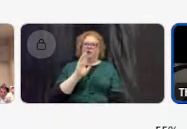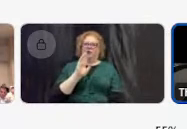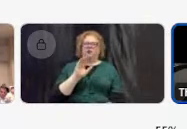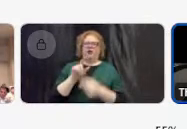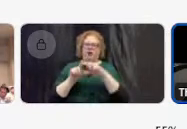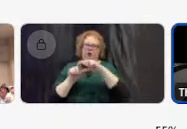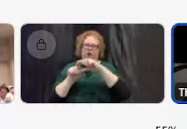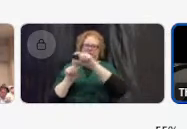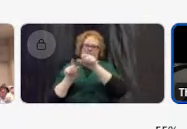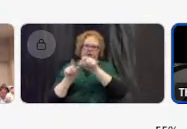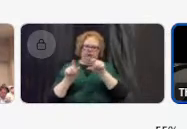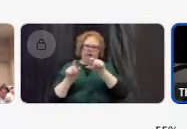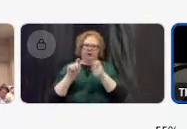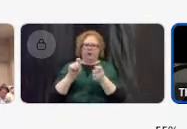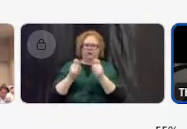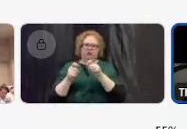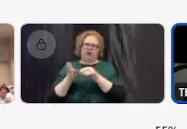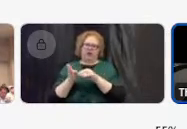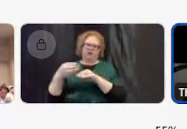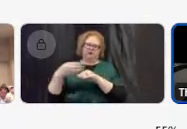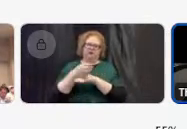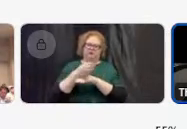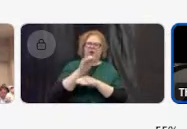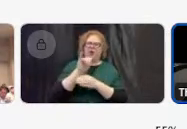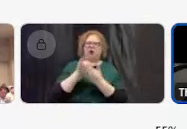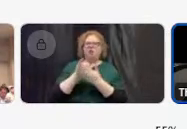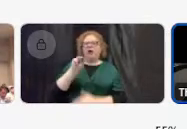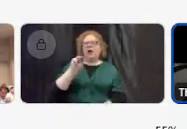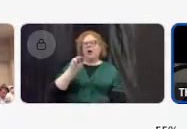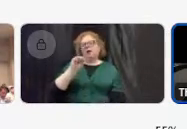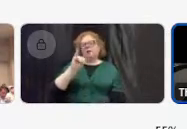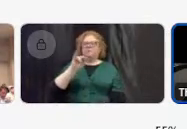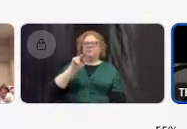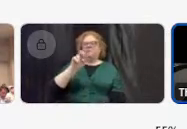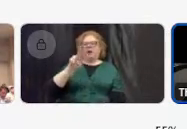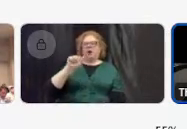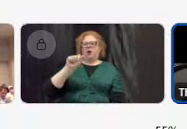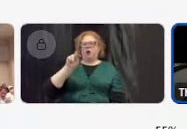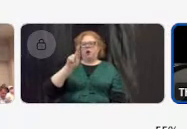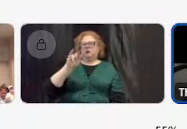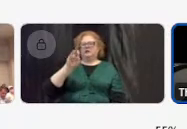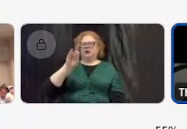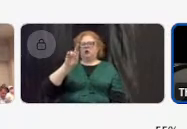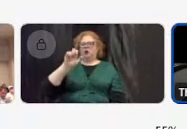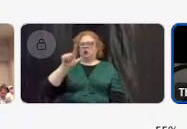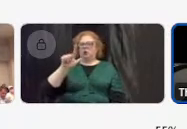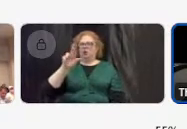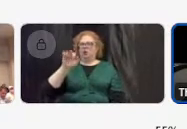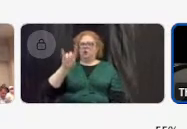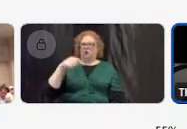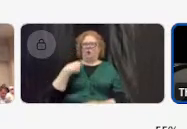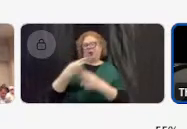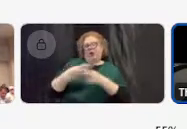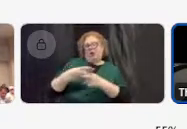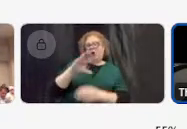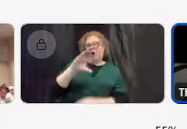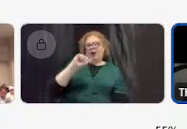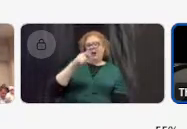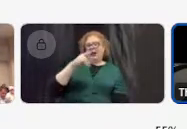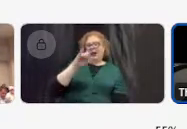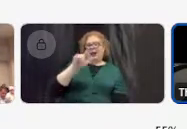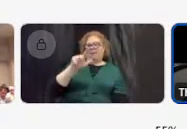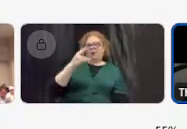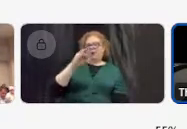minor arterial road shown on the master street plan. We refer to it as Capitol Hill Boulevard Extension.